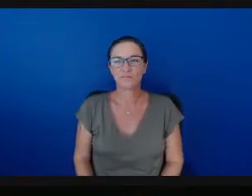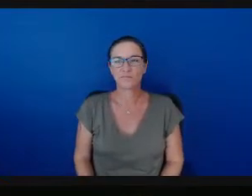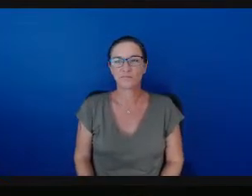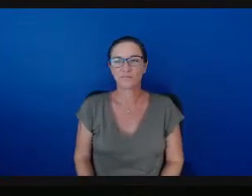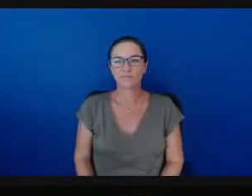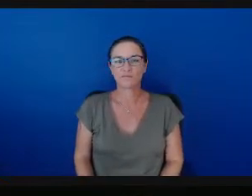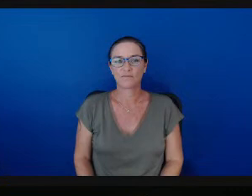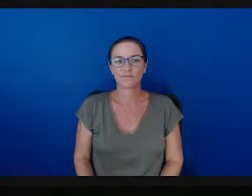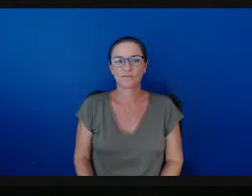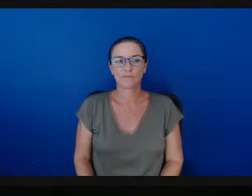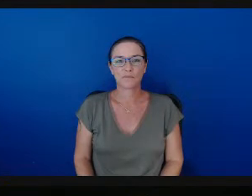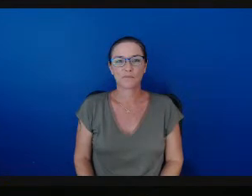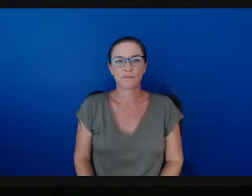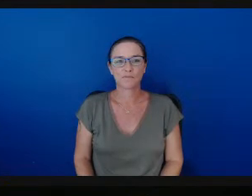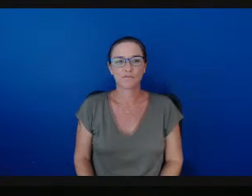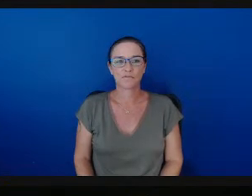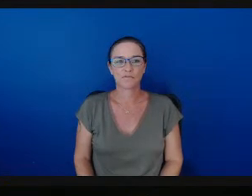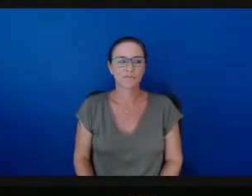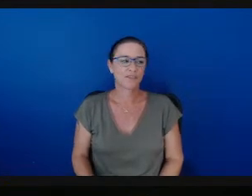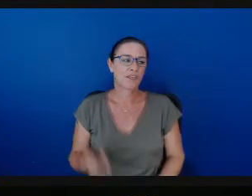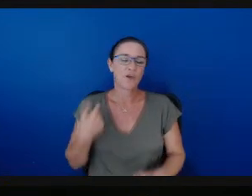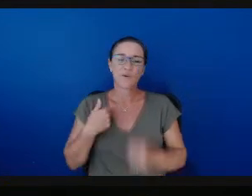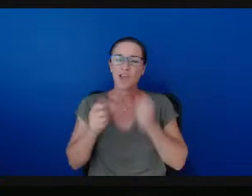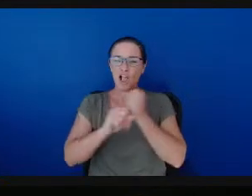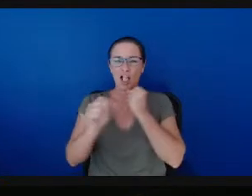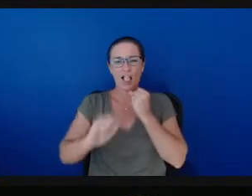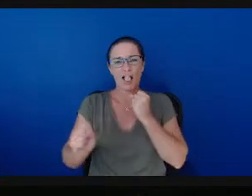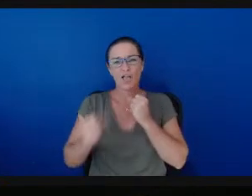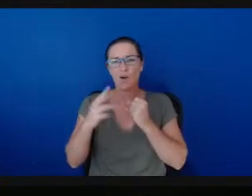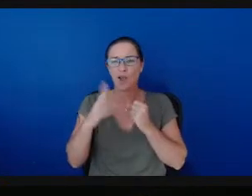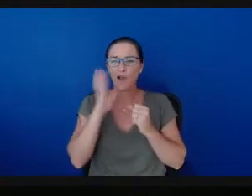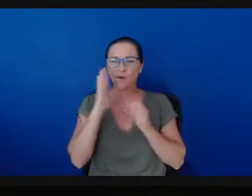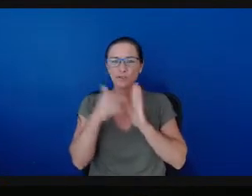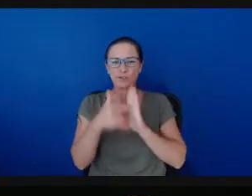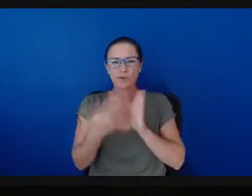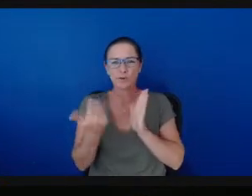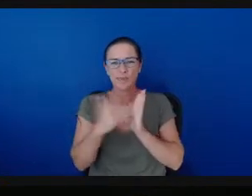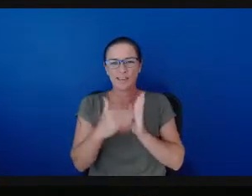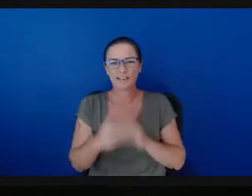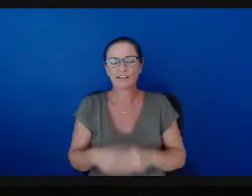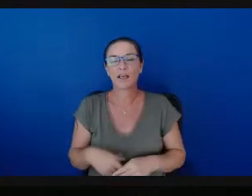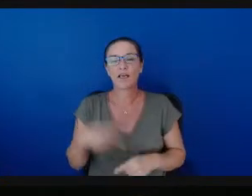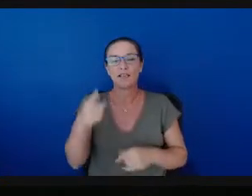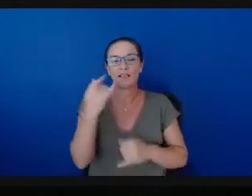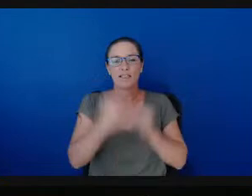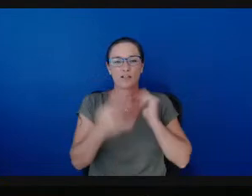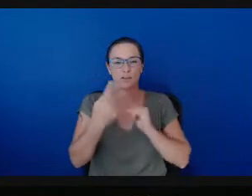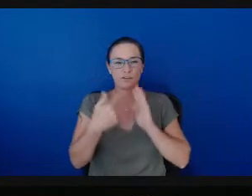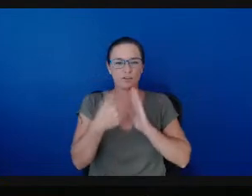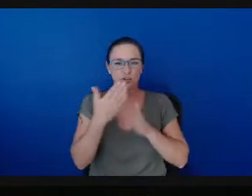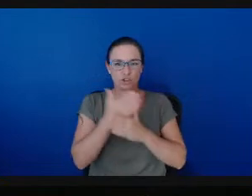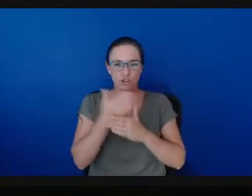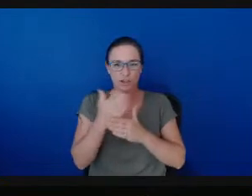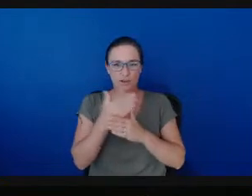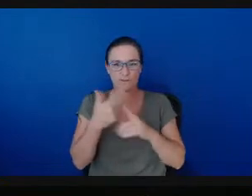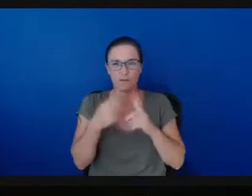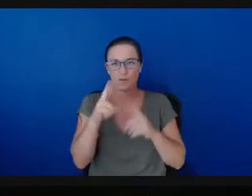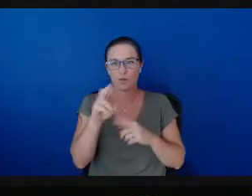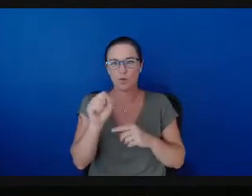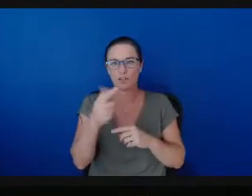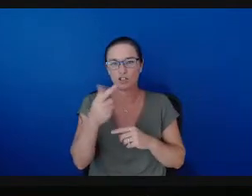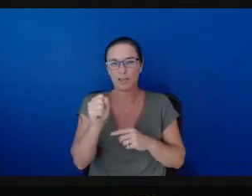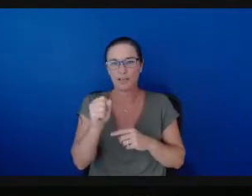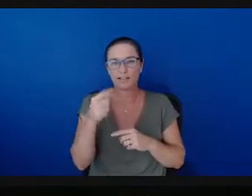played again, apart from we're going so long, here is the last USGS video to share with you guys. They're zoomed into